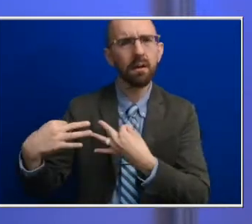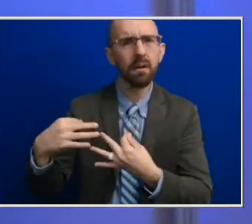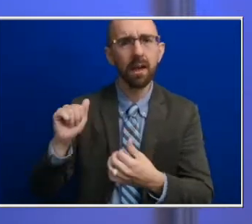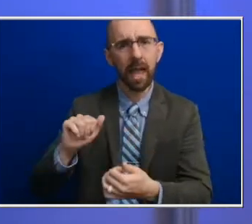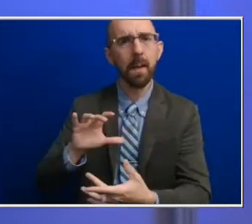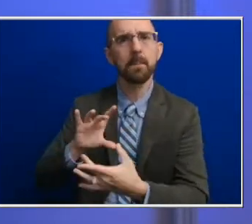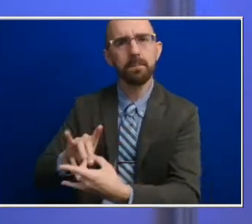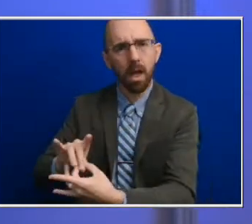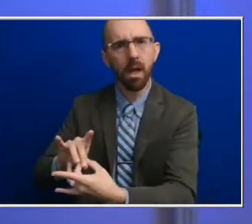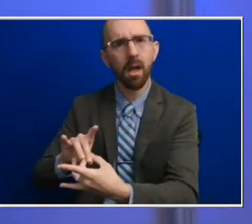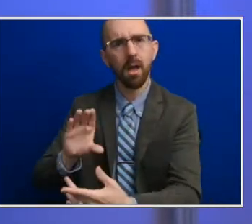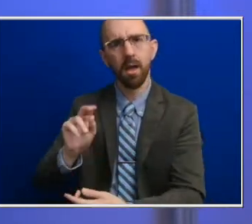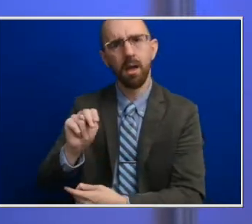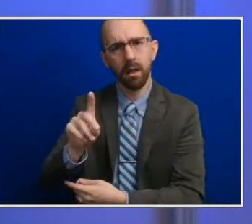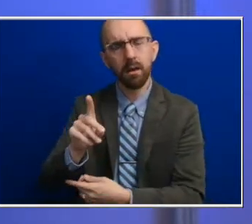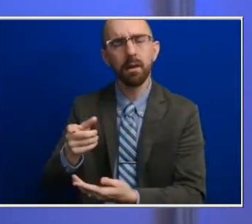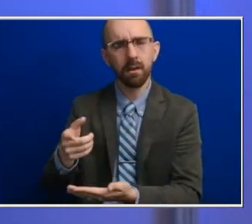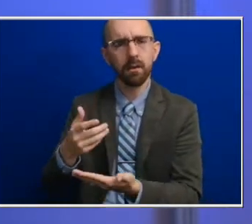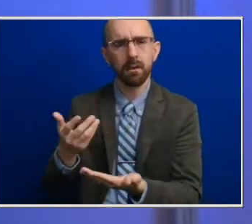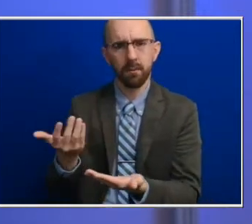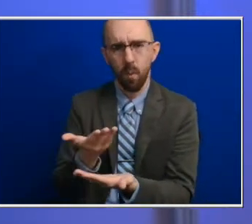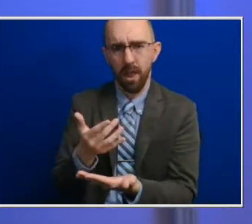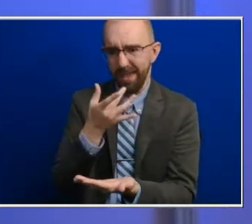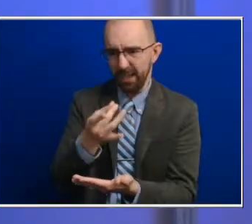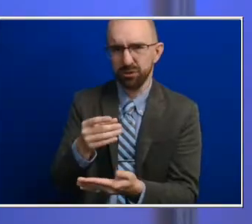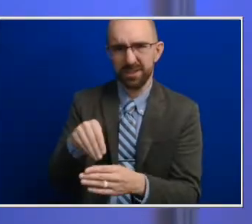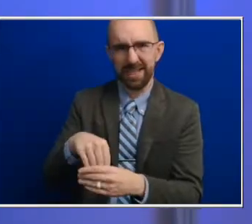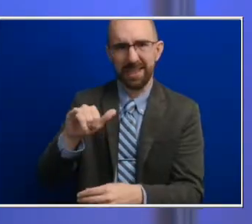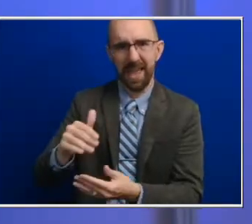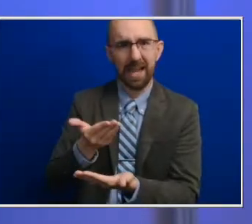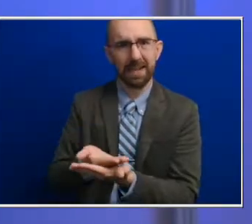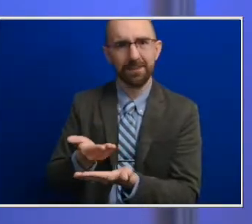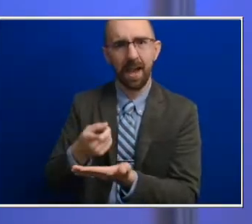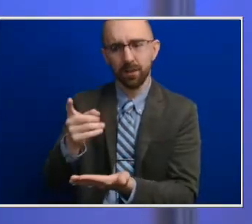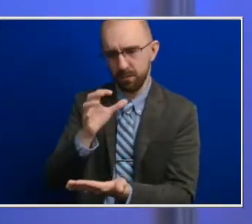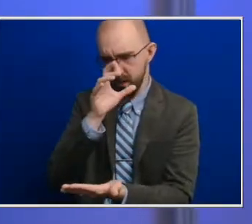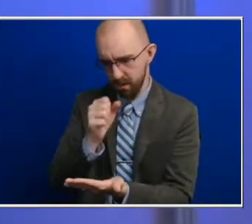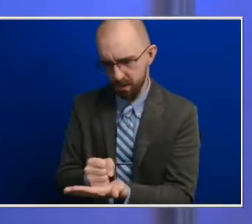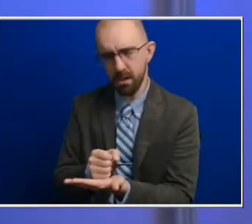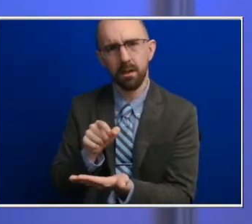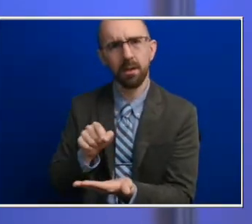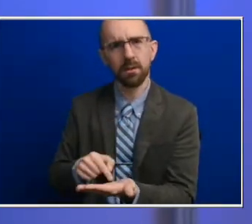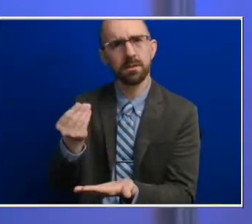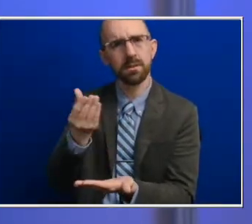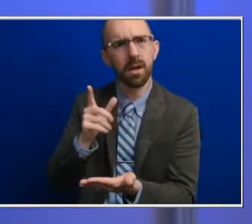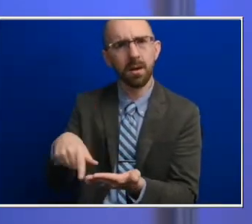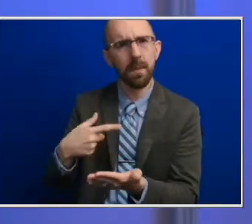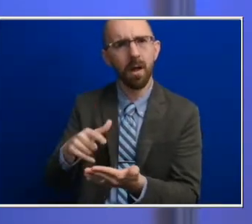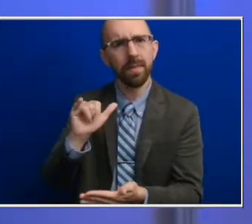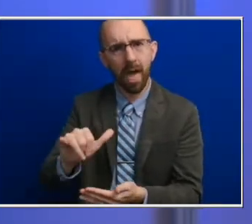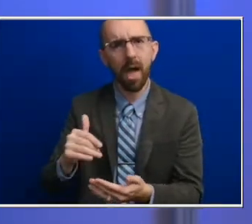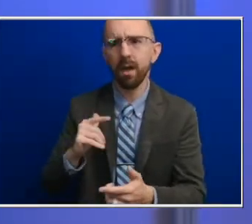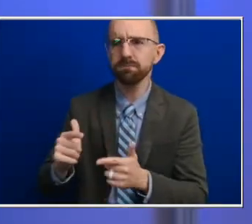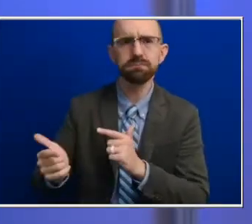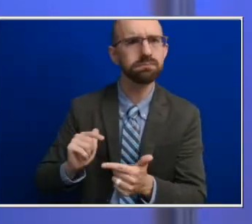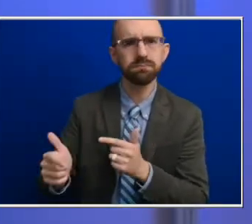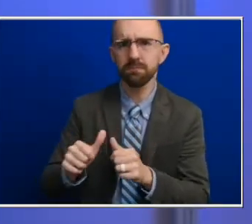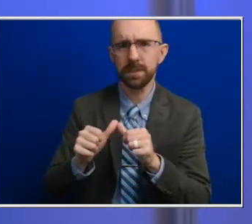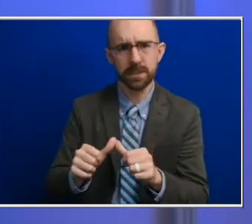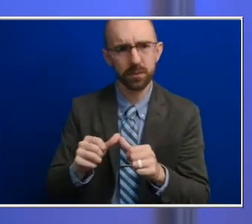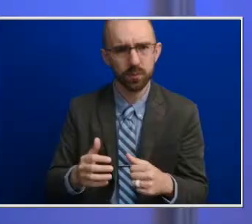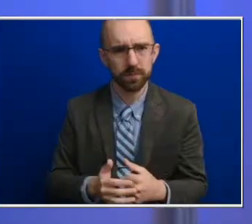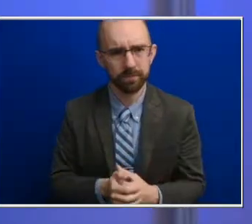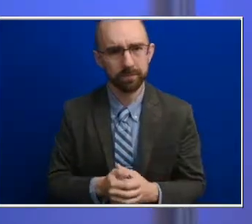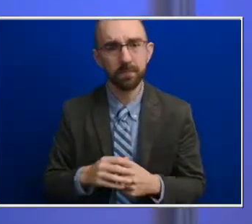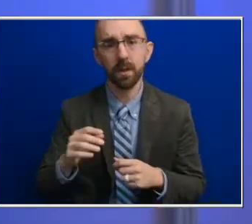what are the interests and what are the things on this device that you're so enamored with. And let's keep having that conversation. And also say when you are having a